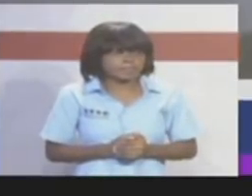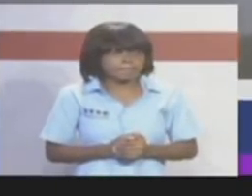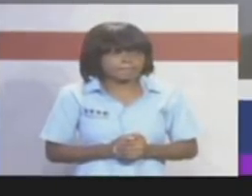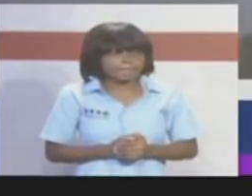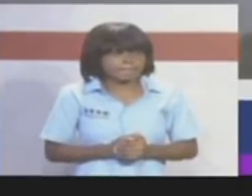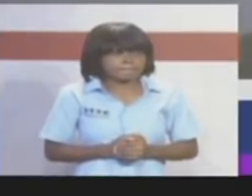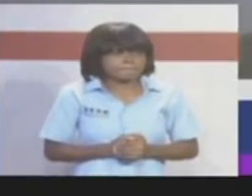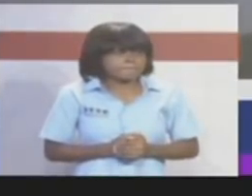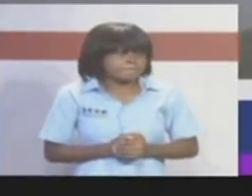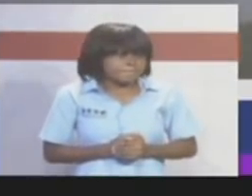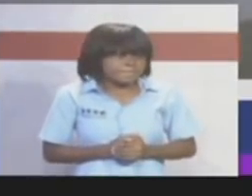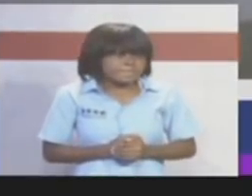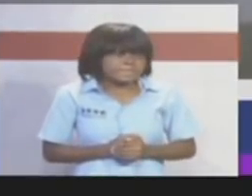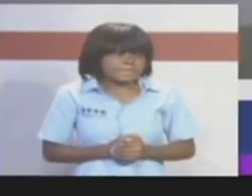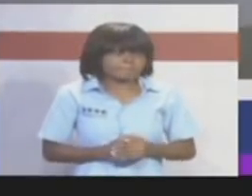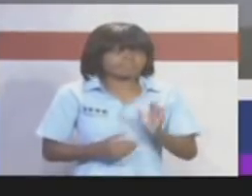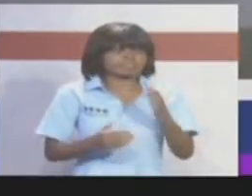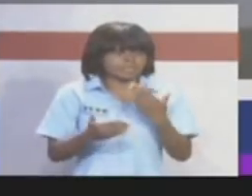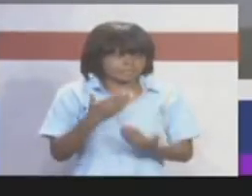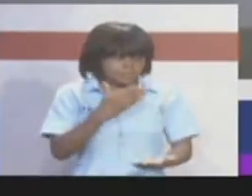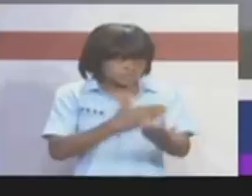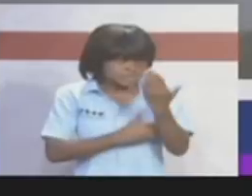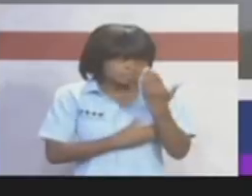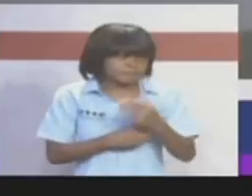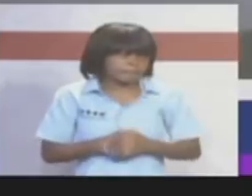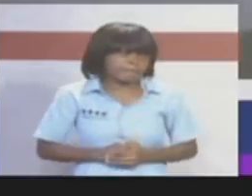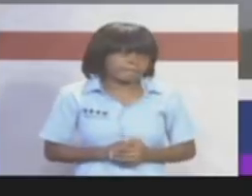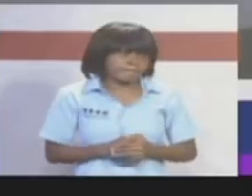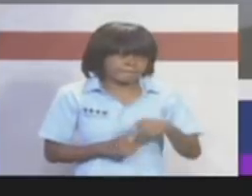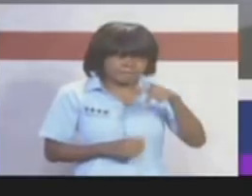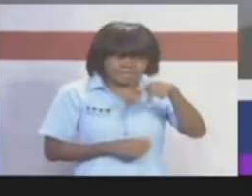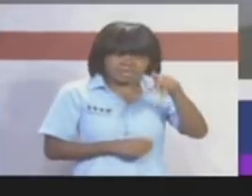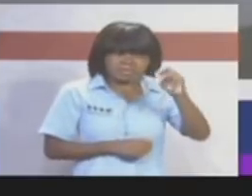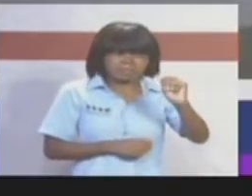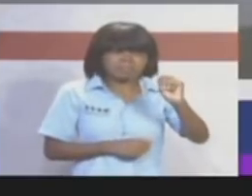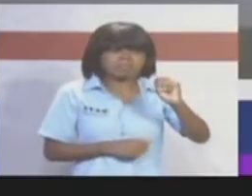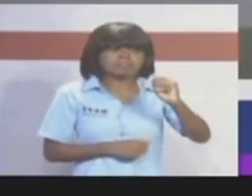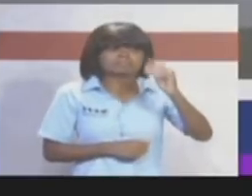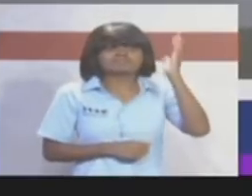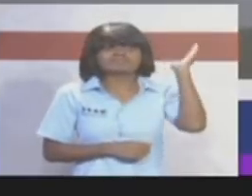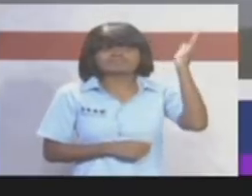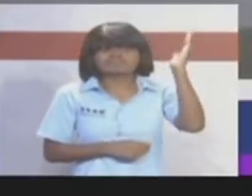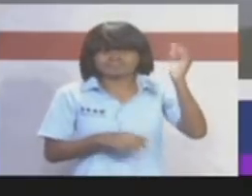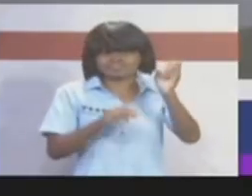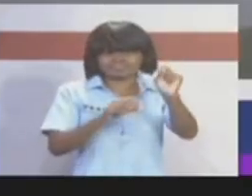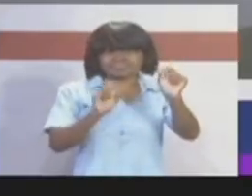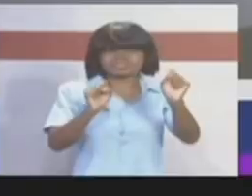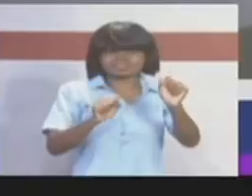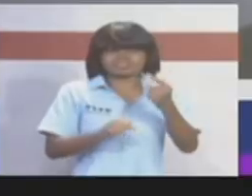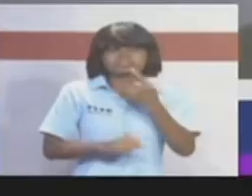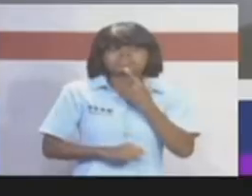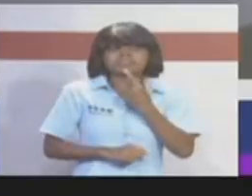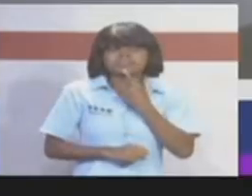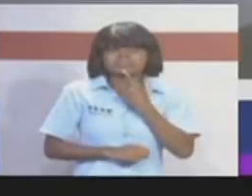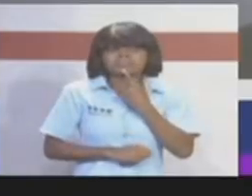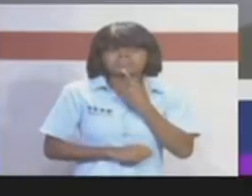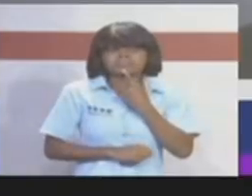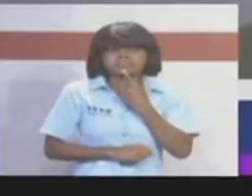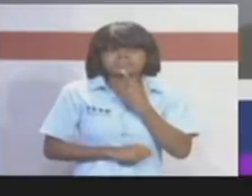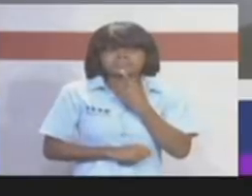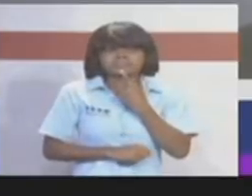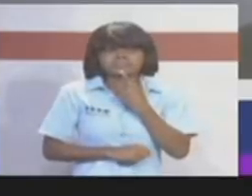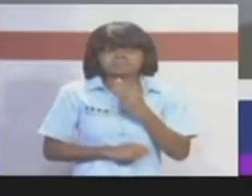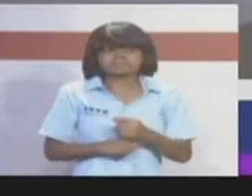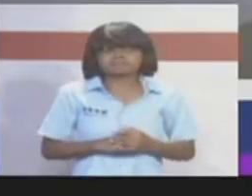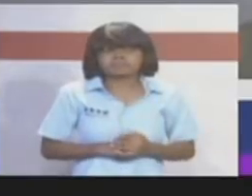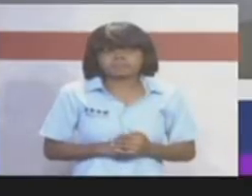hope that you could give an answer. When the Prime Minister spoke on Saturday, he did make mention that even though the